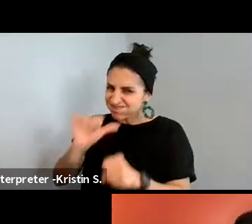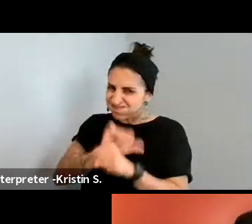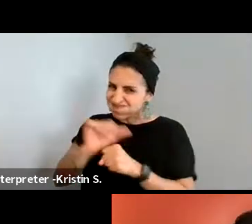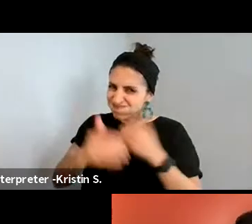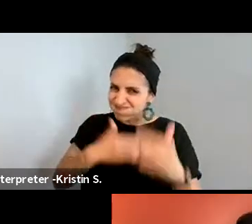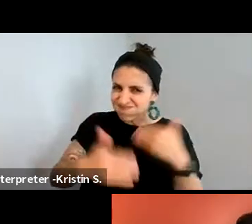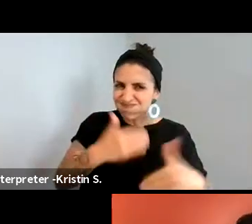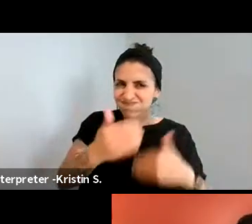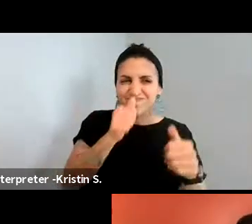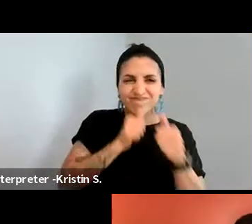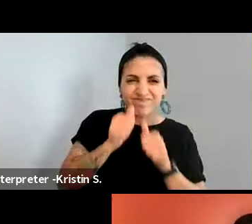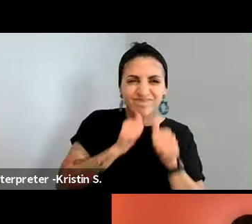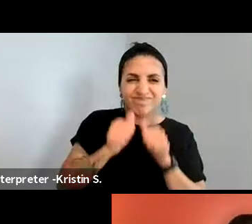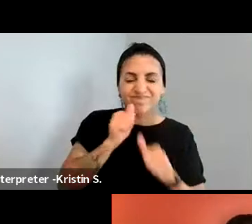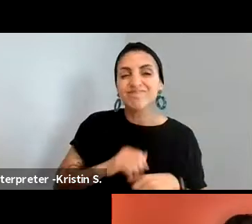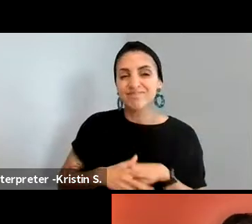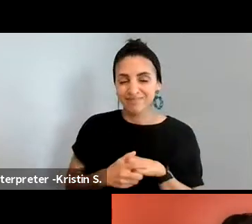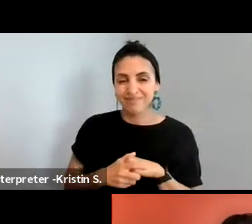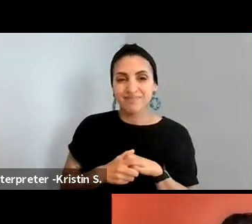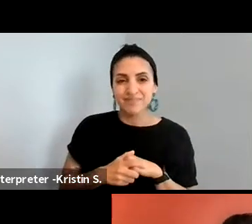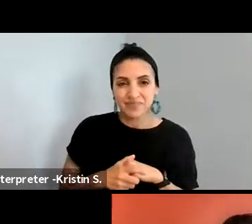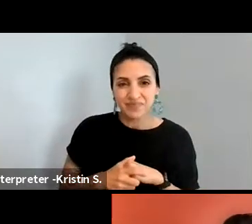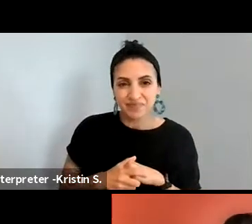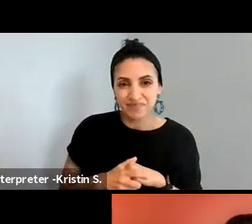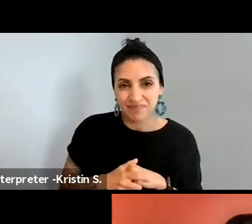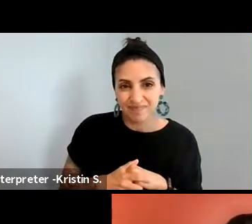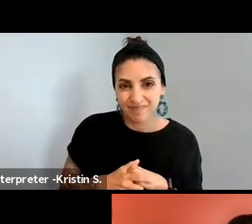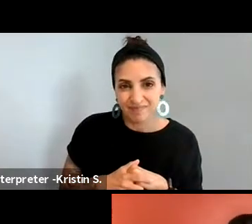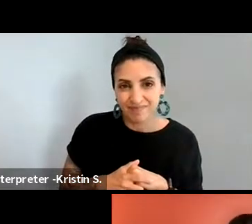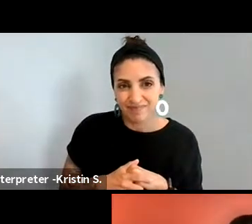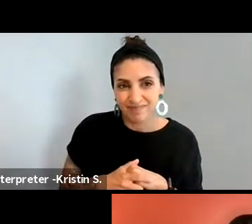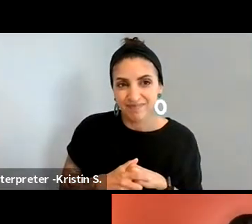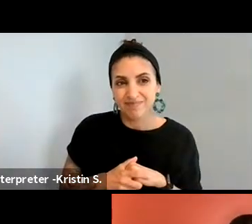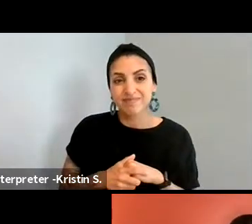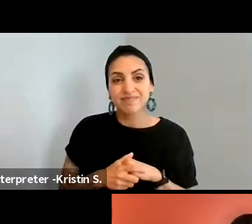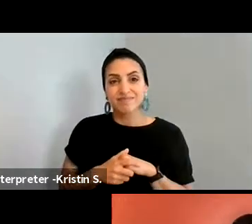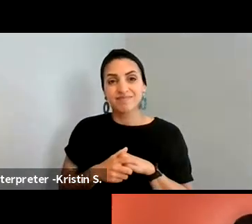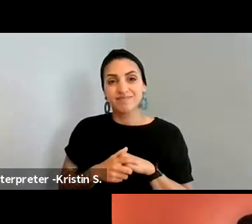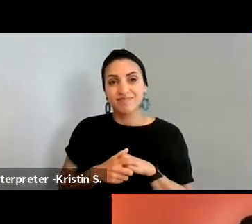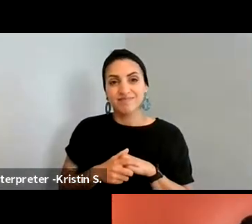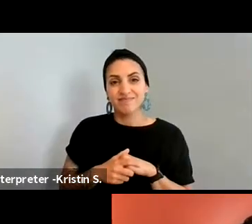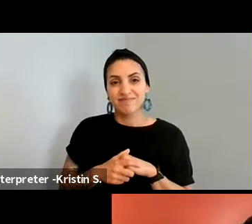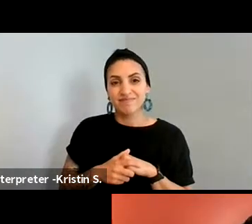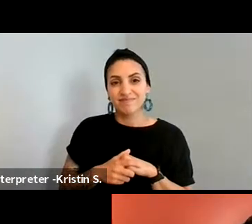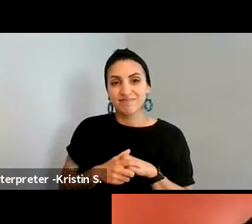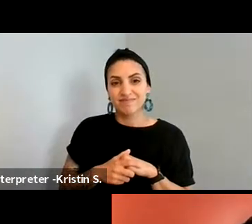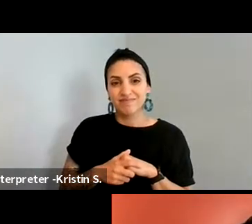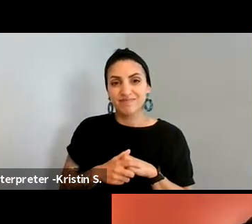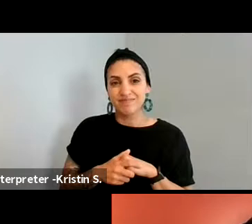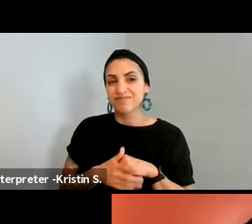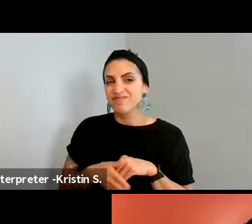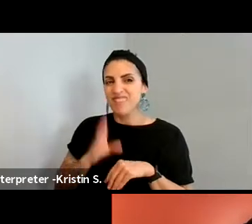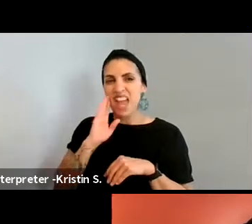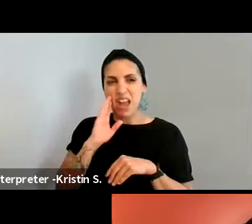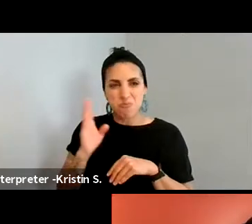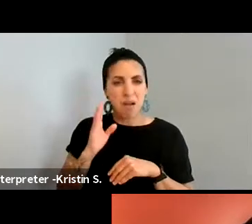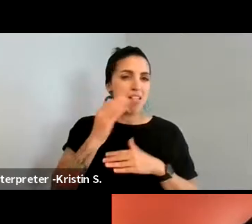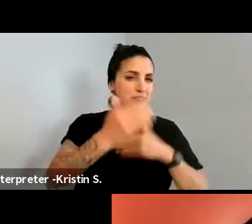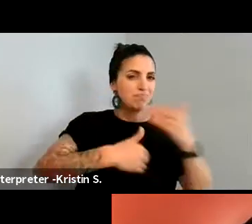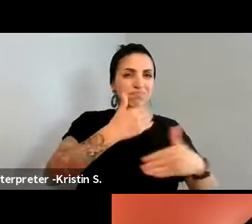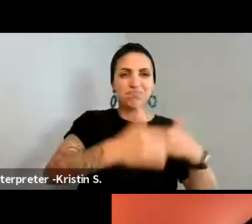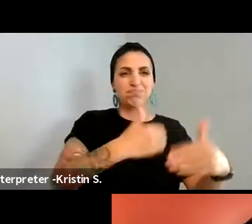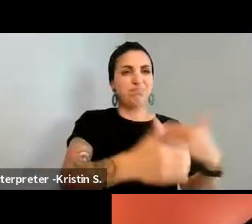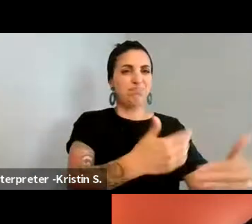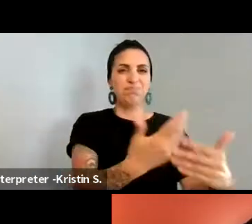just in the way you, not in the way you thought they would, but in the way they do come true, be